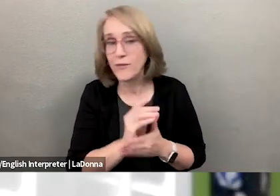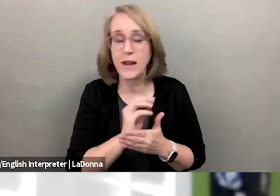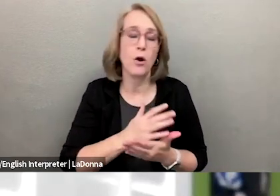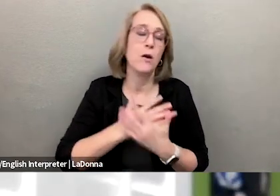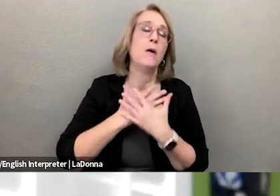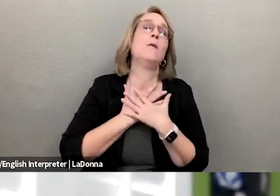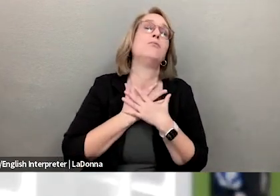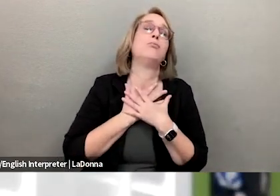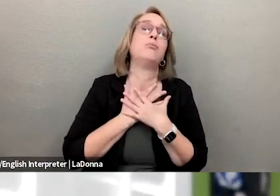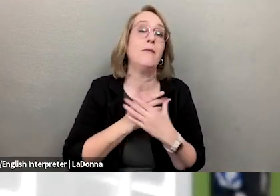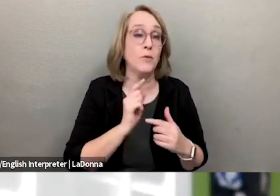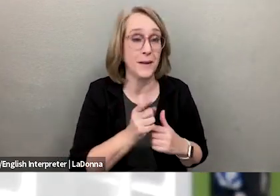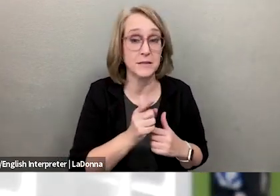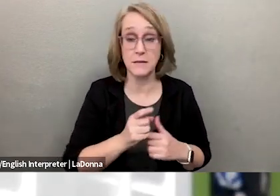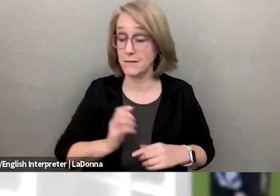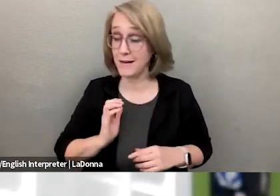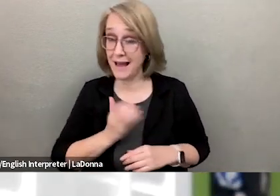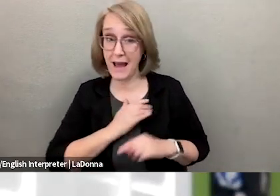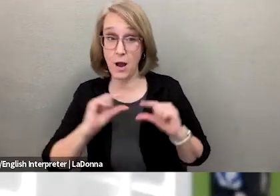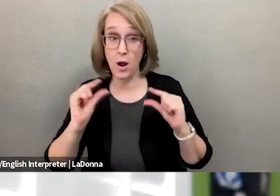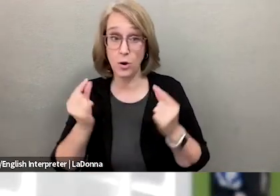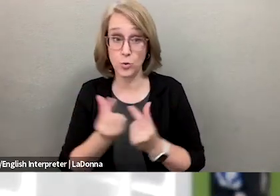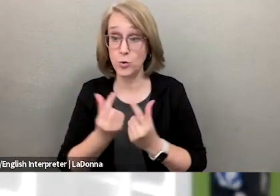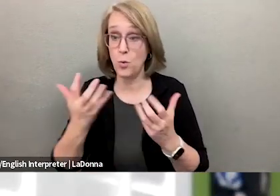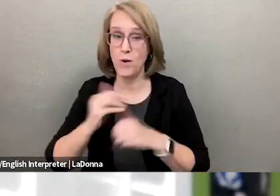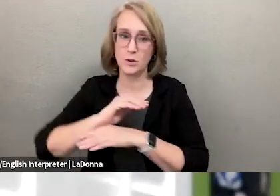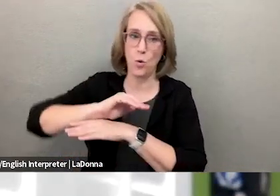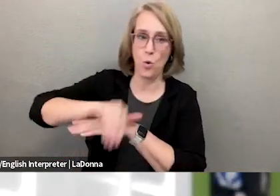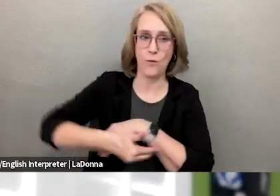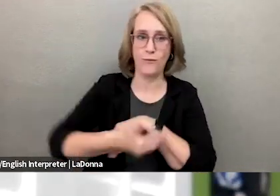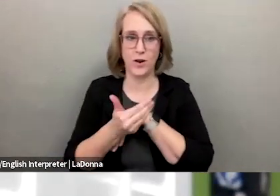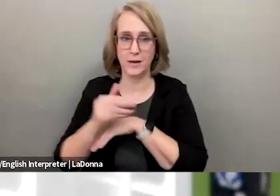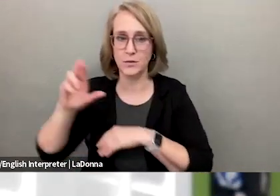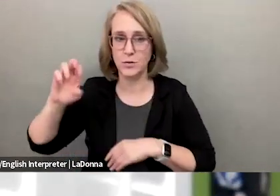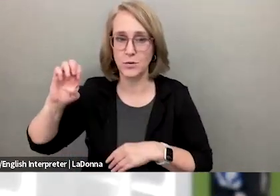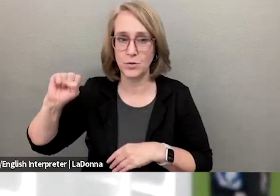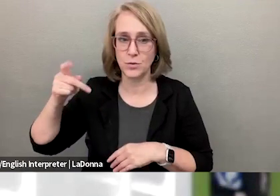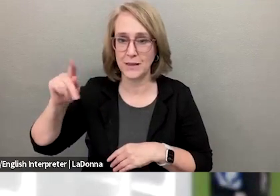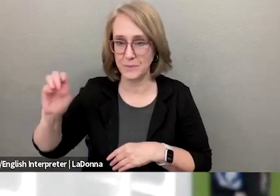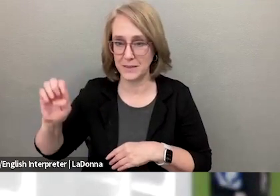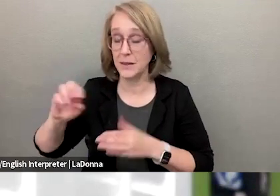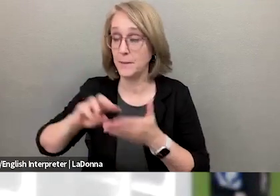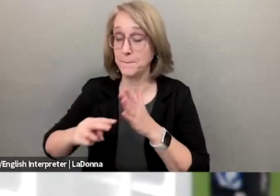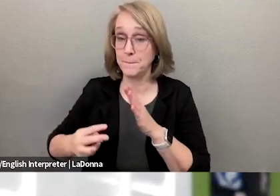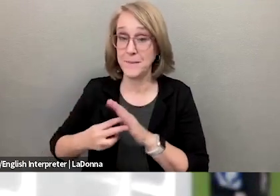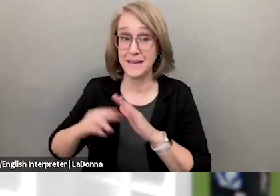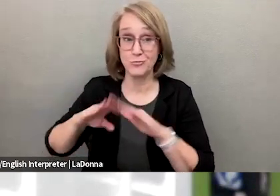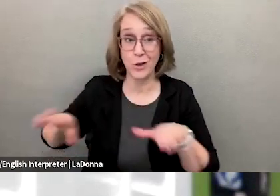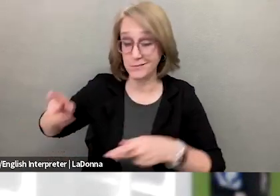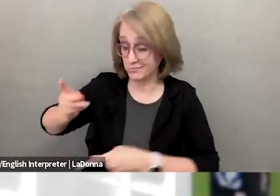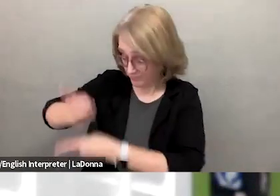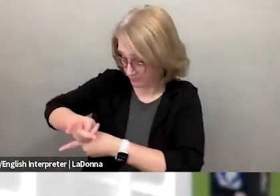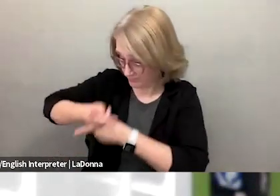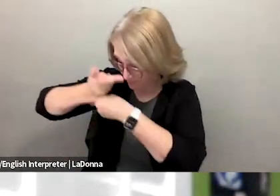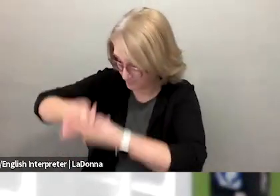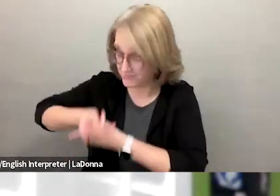for a second. Our group is really focused on overnight respite, where the child is being cared for. And that really